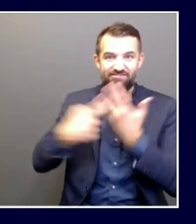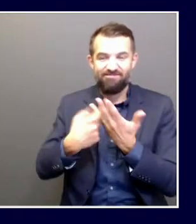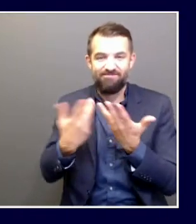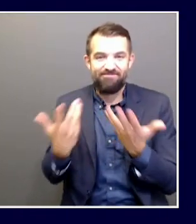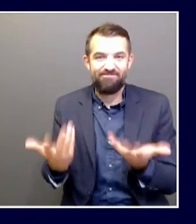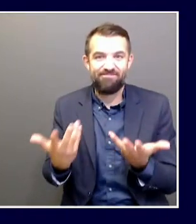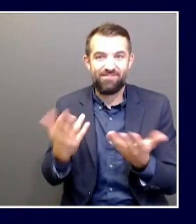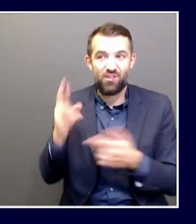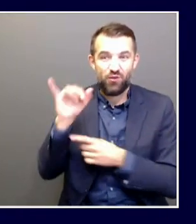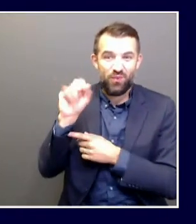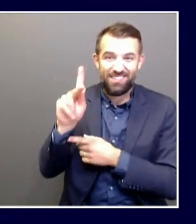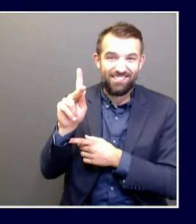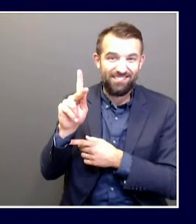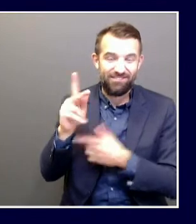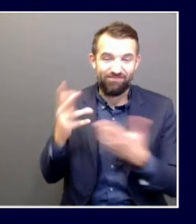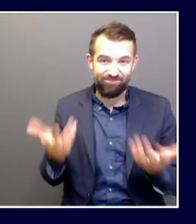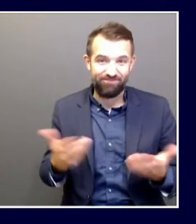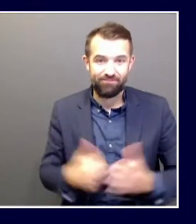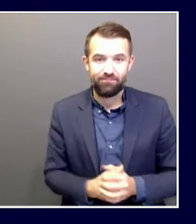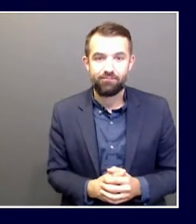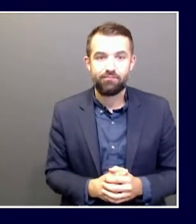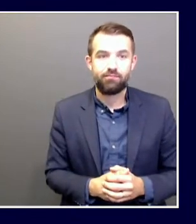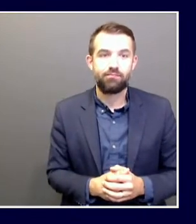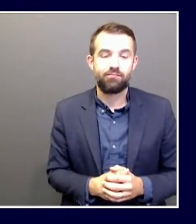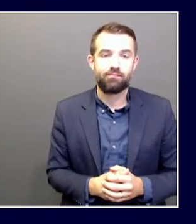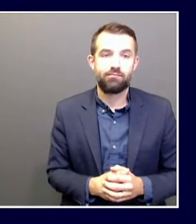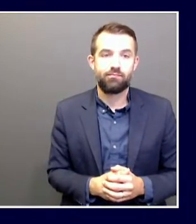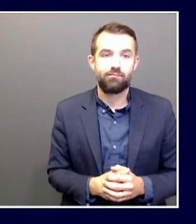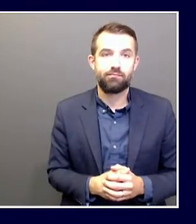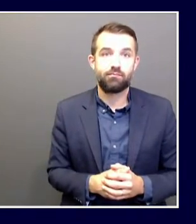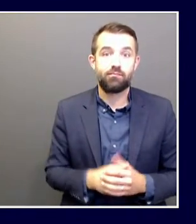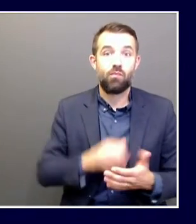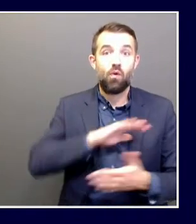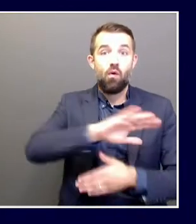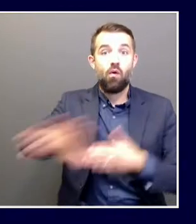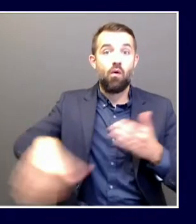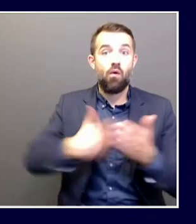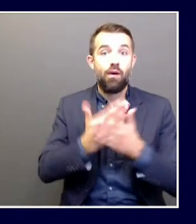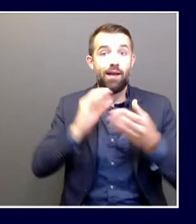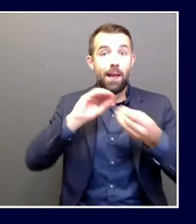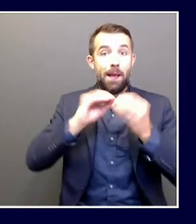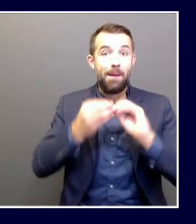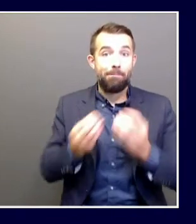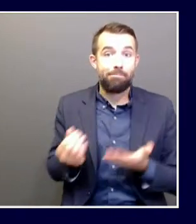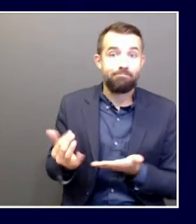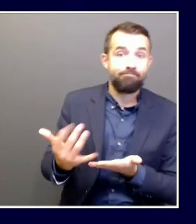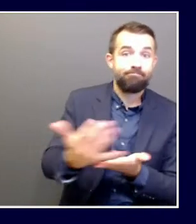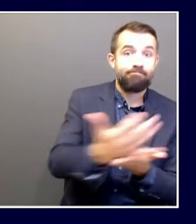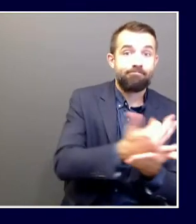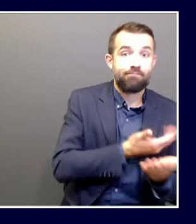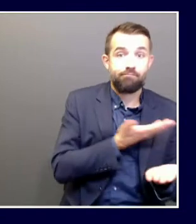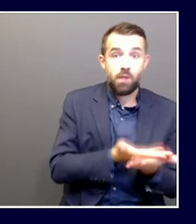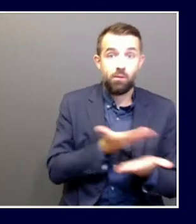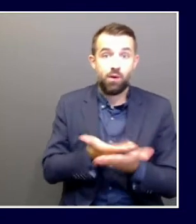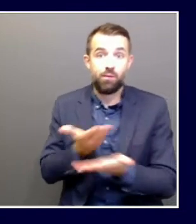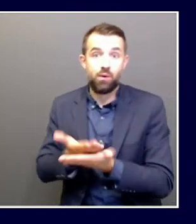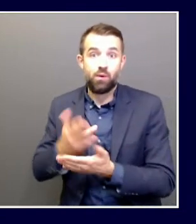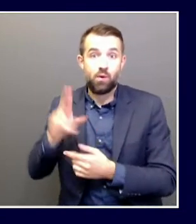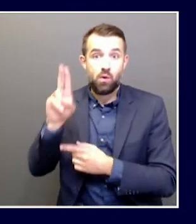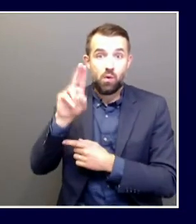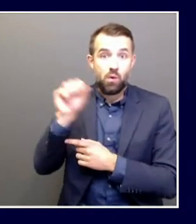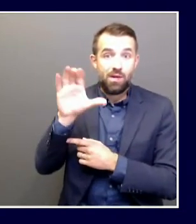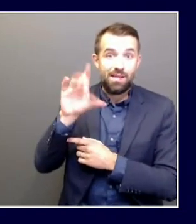which data set you look at, and all of this was summarized for the US CDC by the US CDC in a very, very well